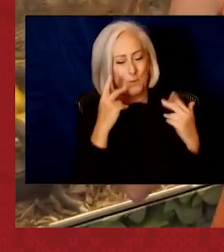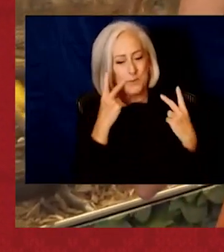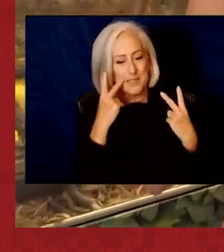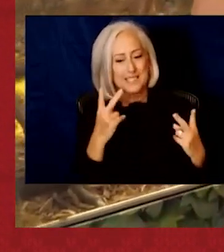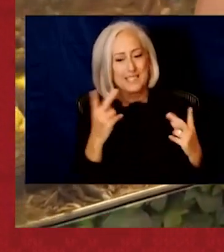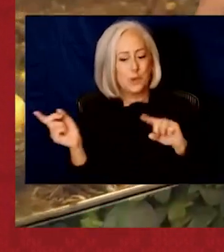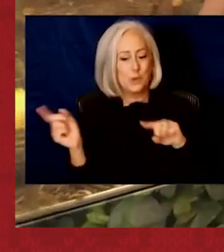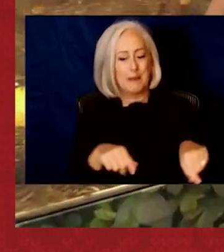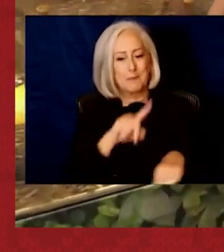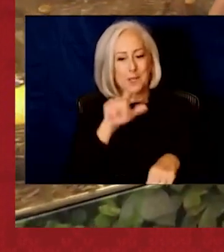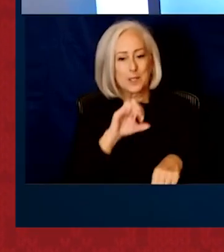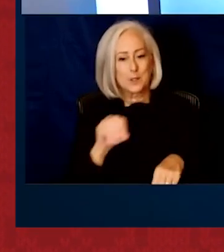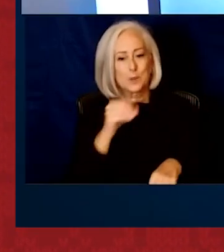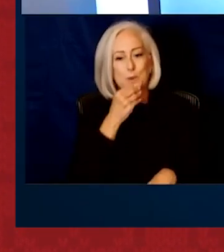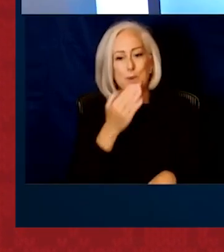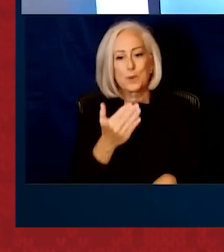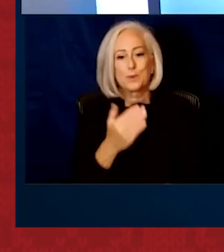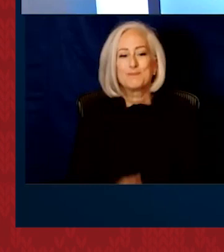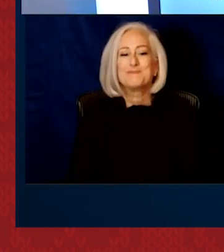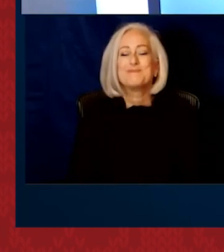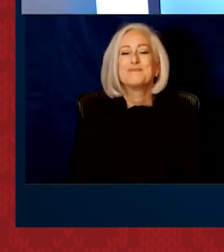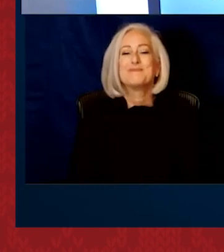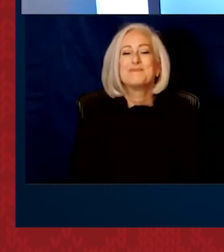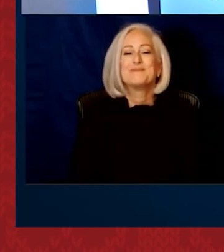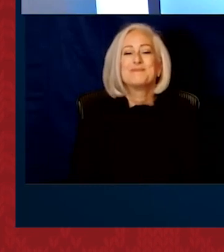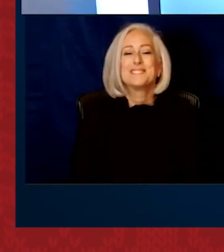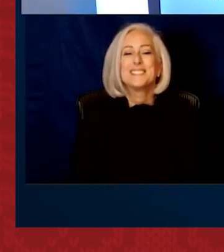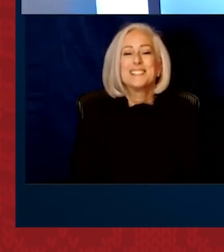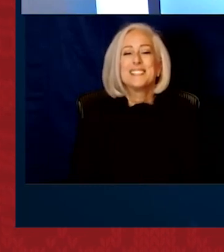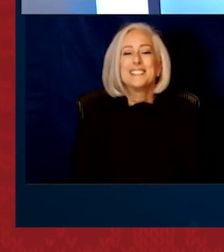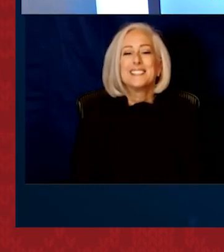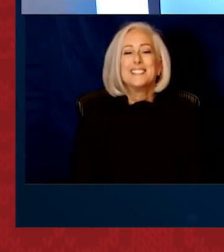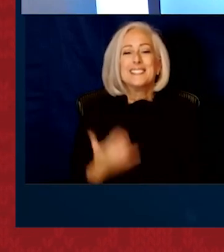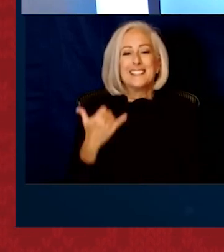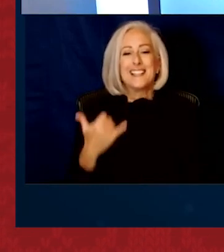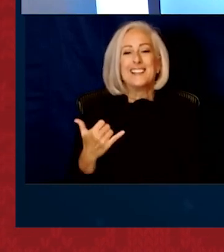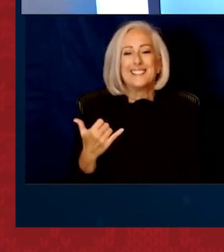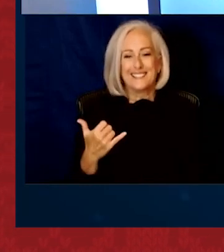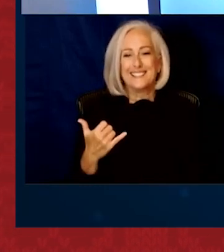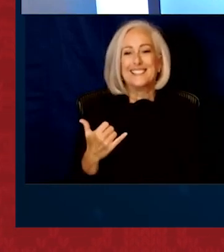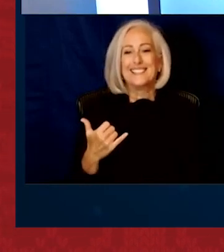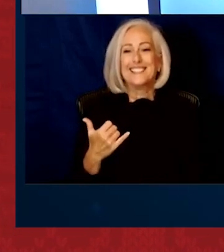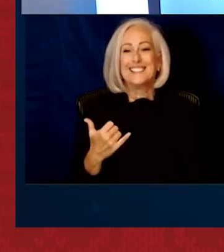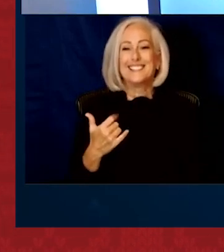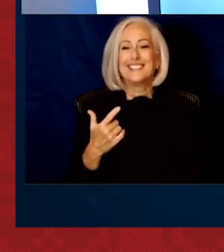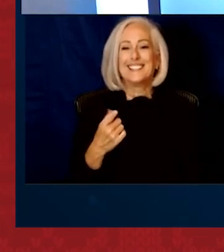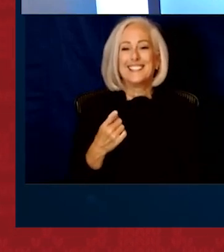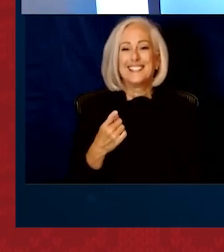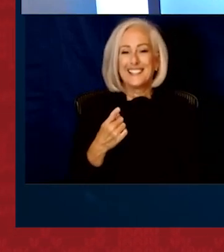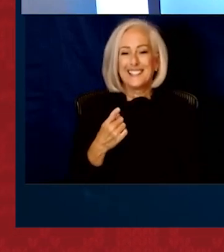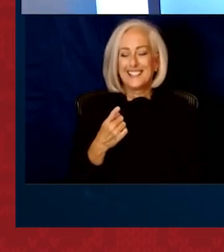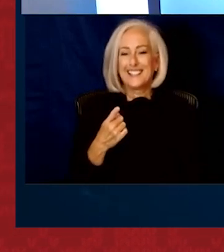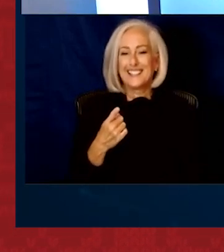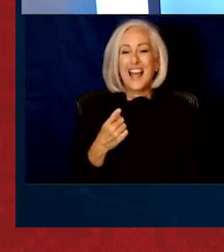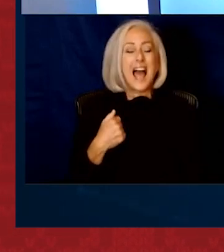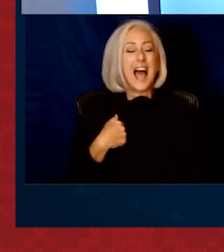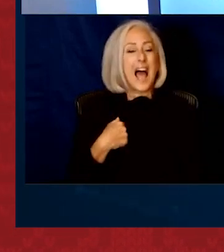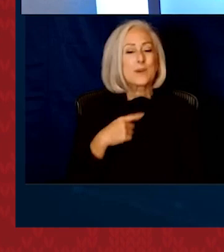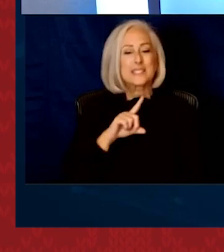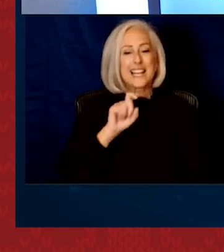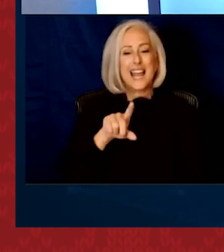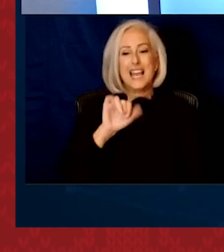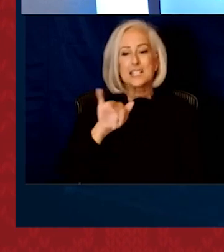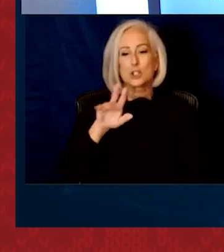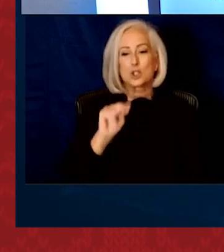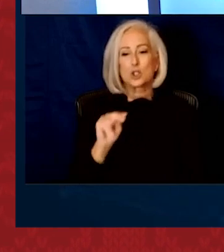soon. All right. I'm going to turn next to. Go ahead. Go ahead, I was just going to ask Sean, if